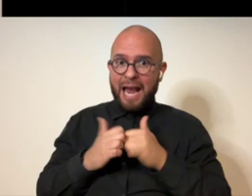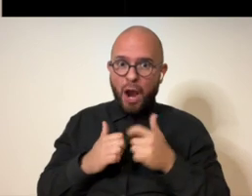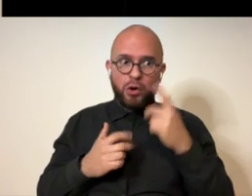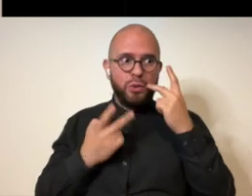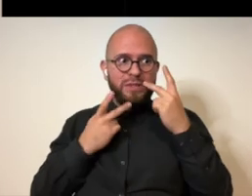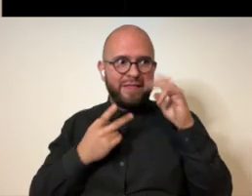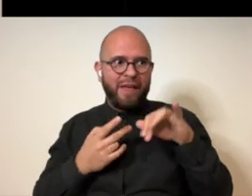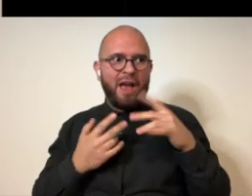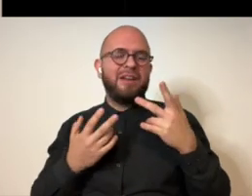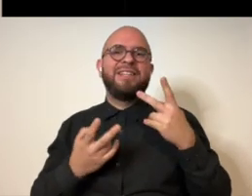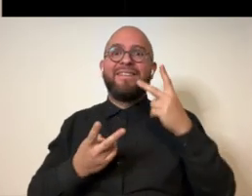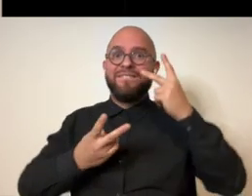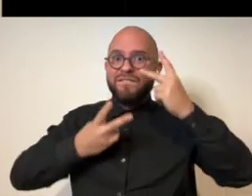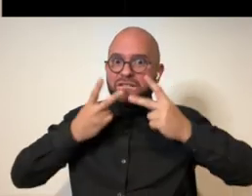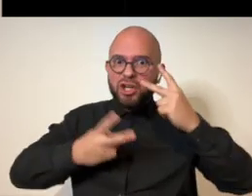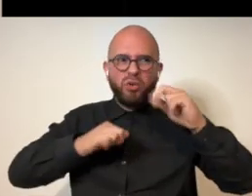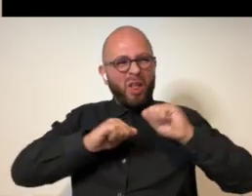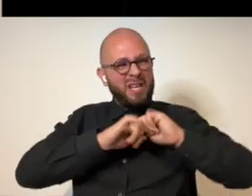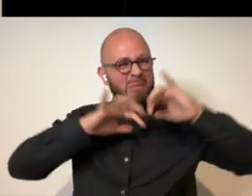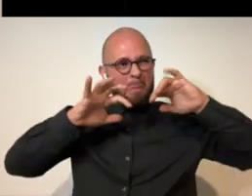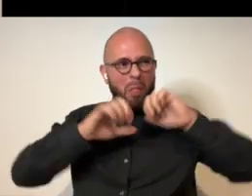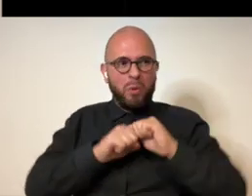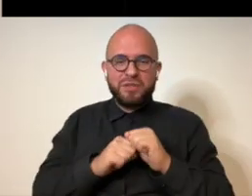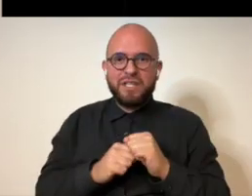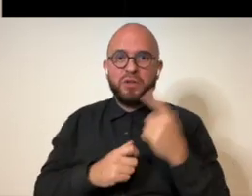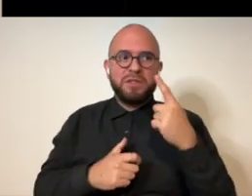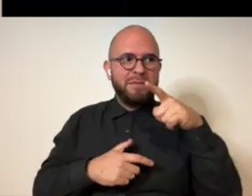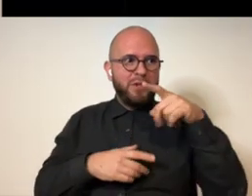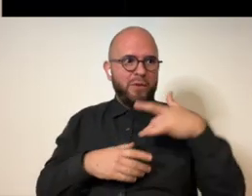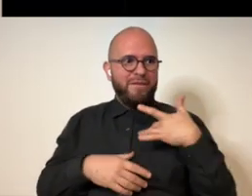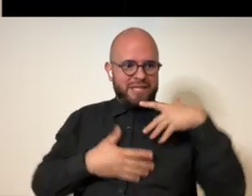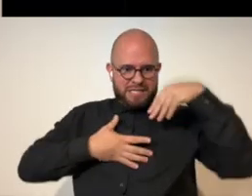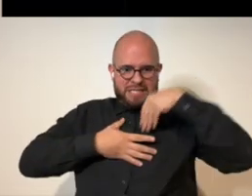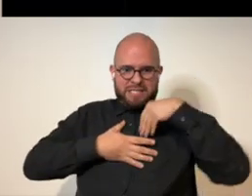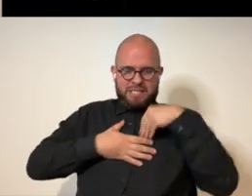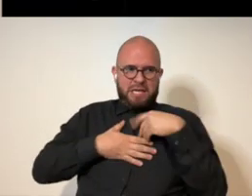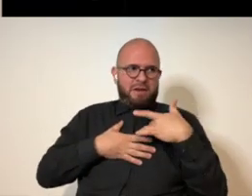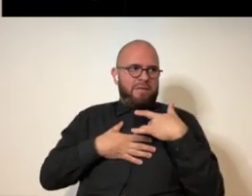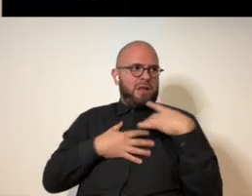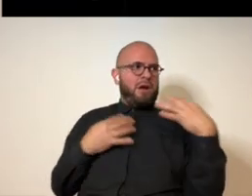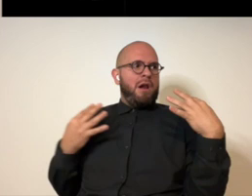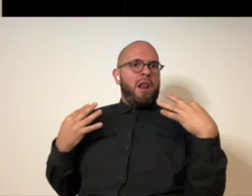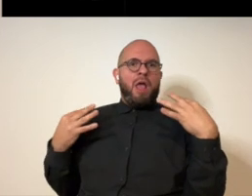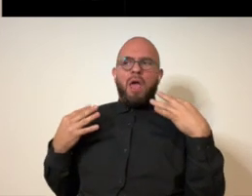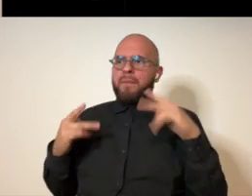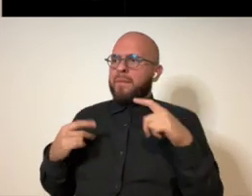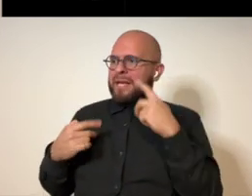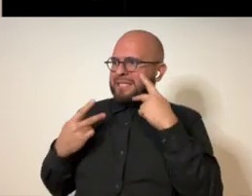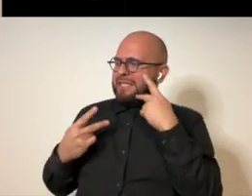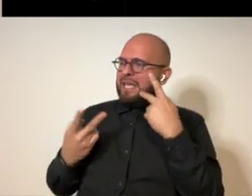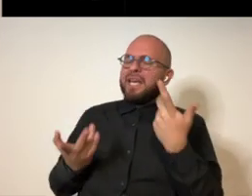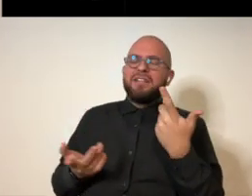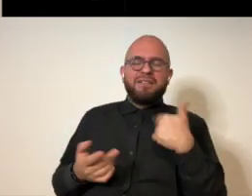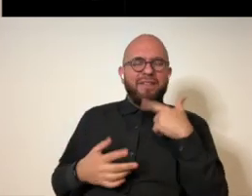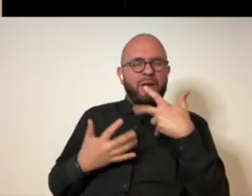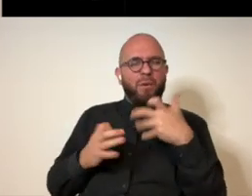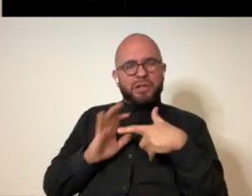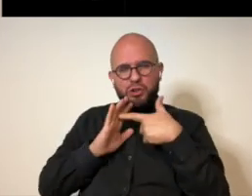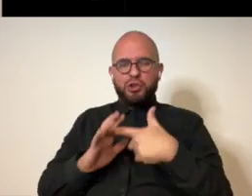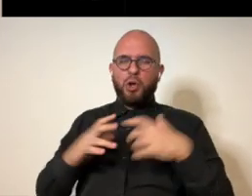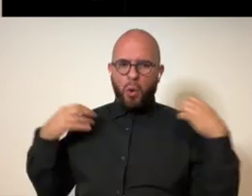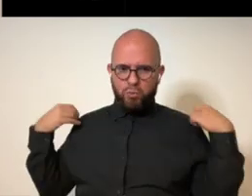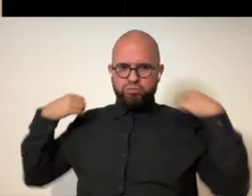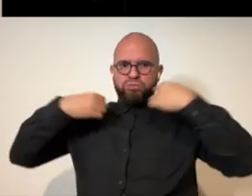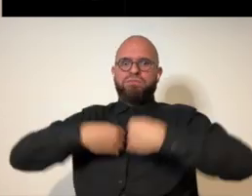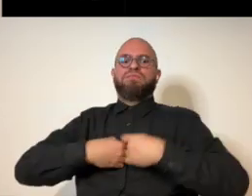anxiety makes you feel, that people know that you're freaking out, visual explosion of that invisible thing that you